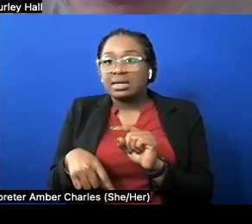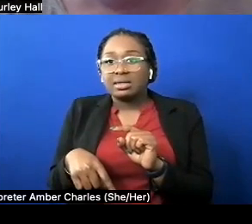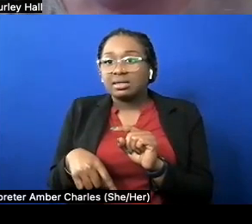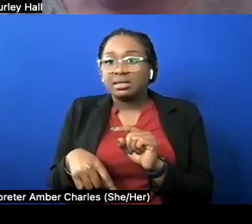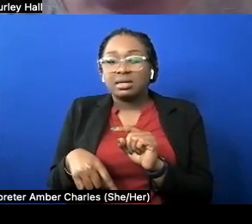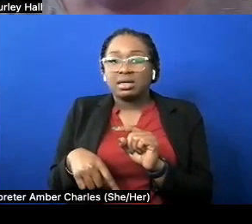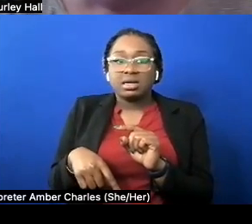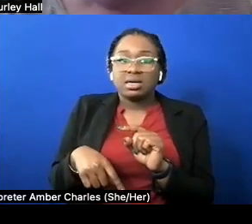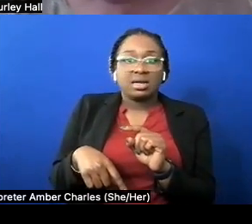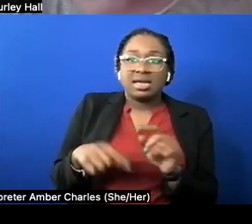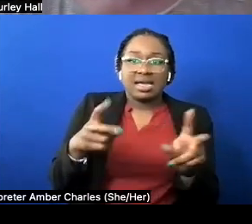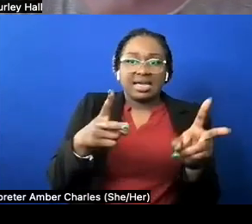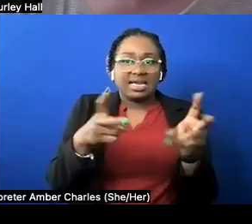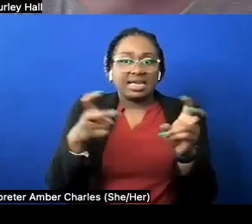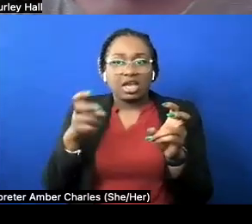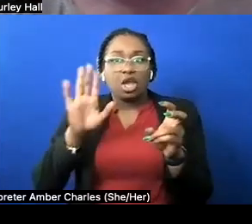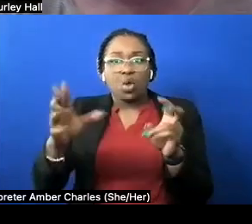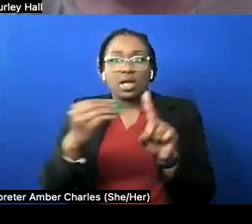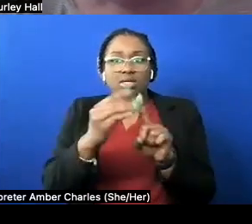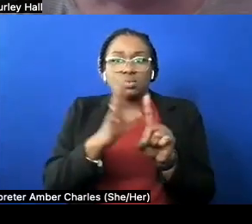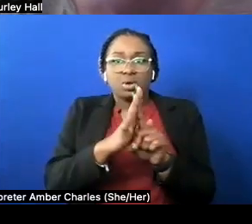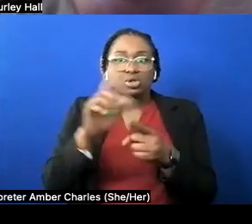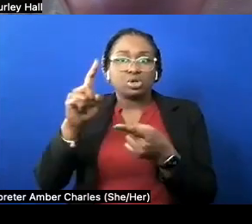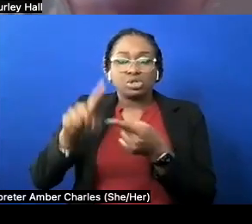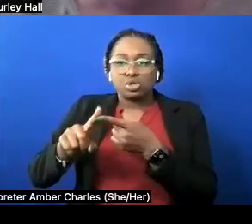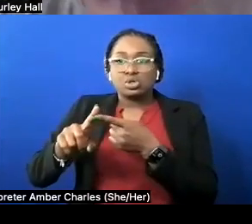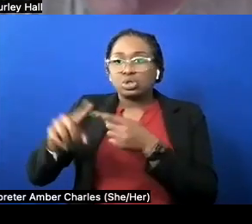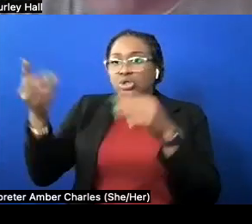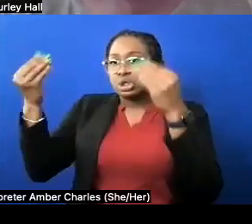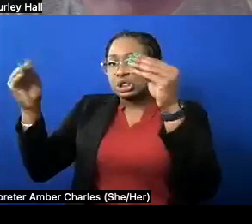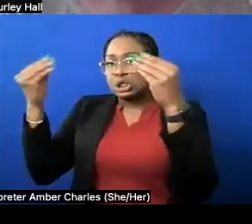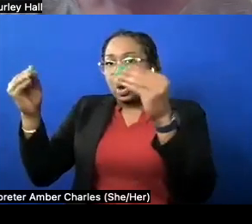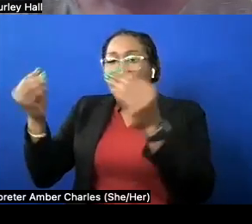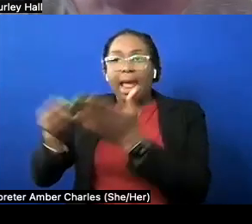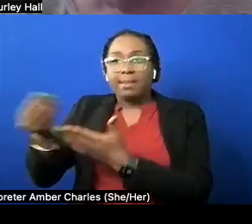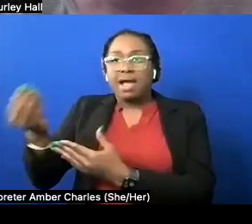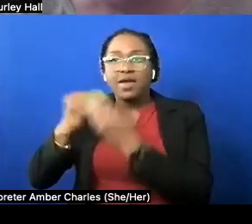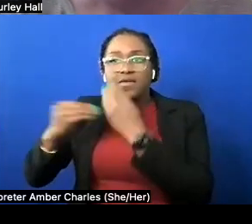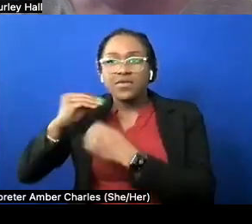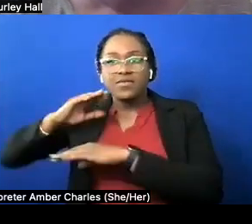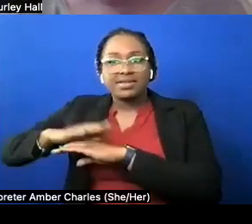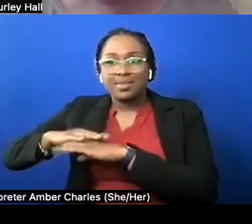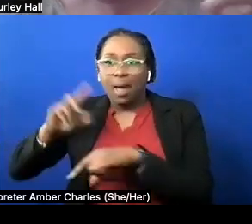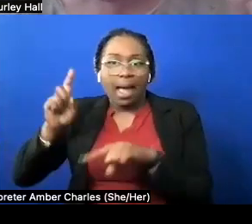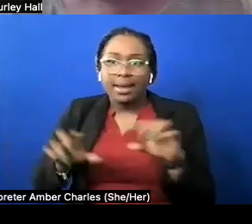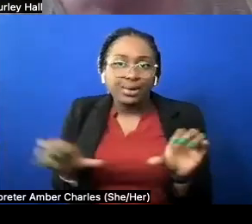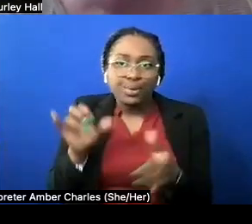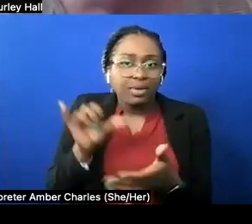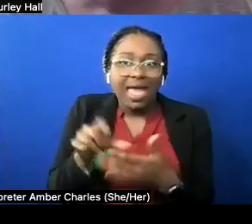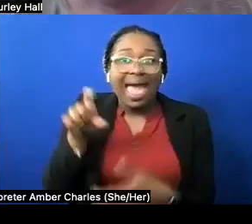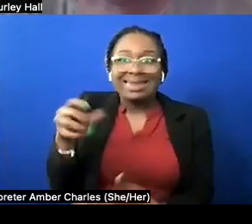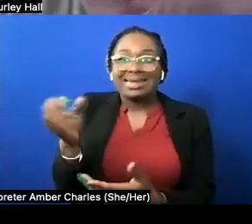the supermarket and buy food for my actual table, okay? I cannot do that, right? I need